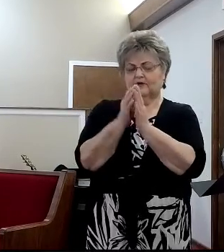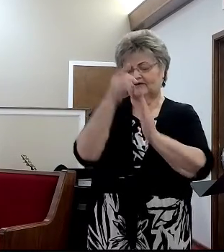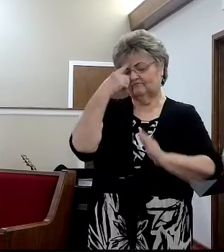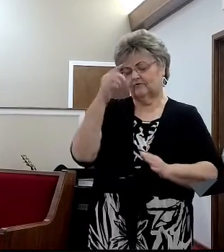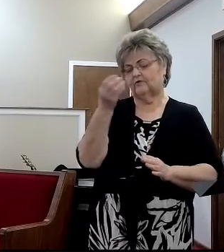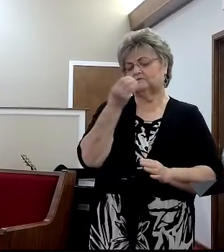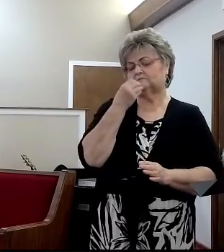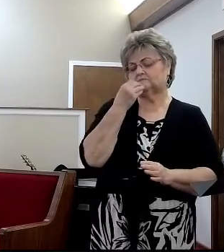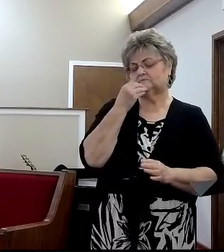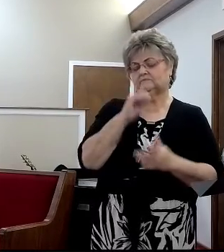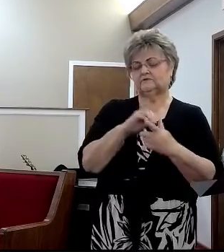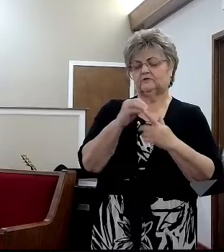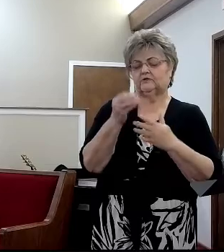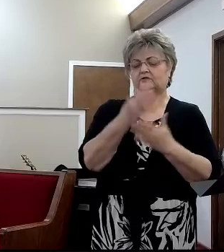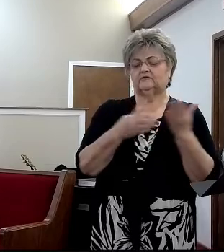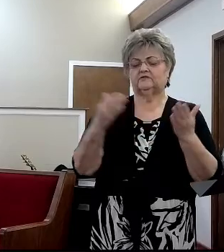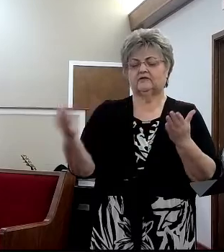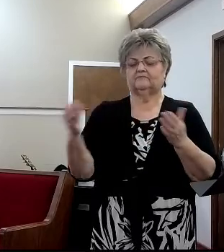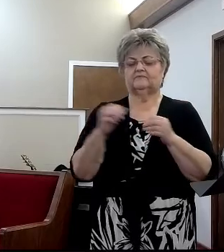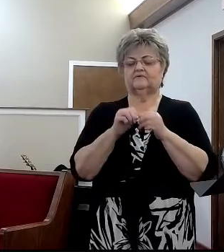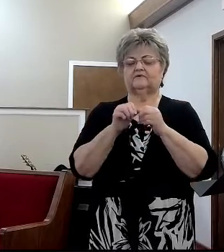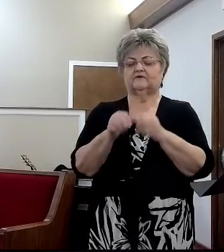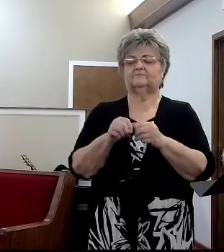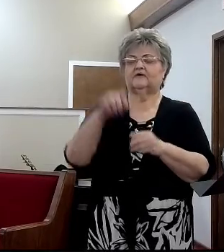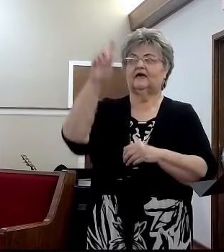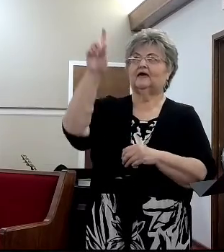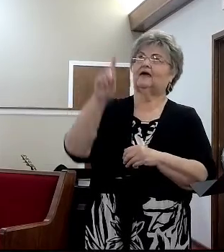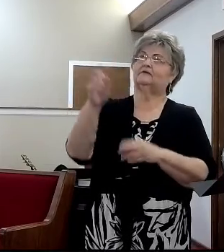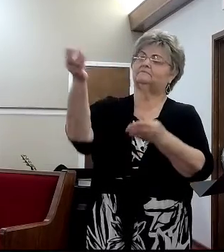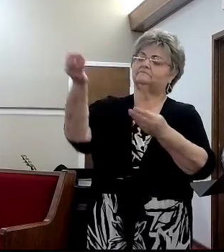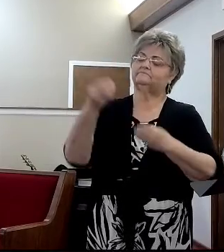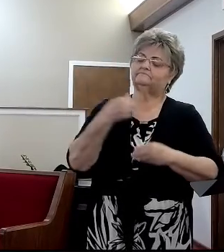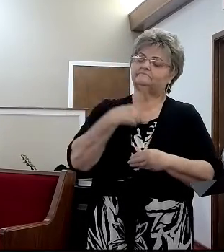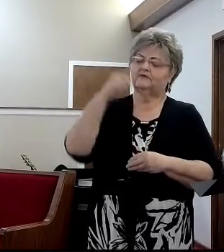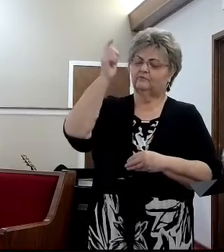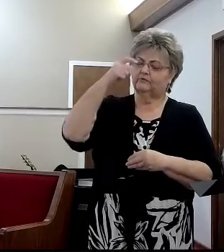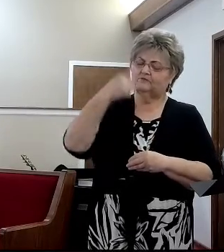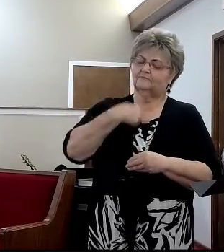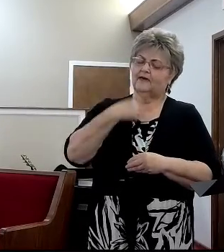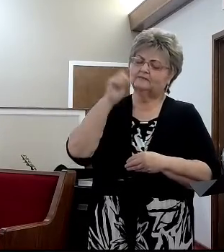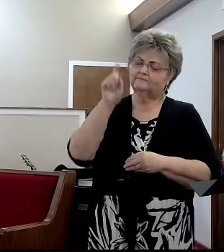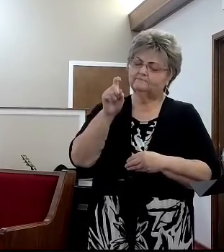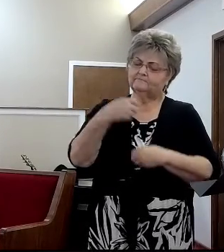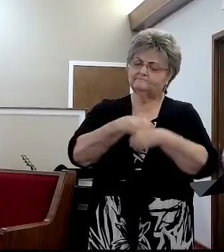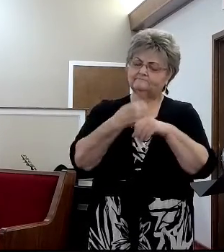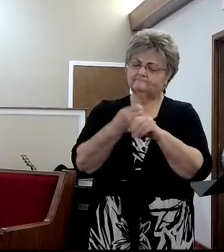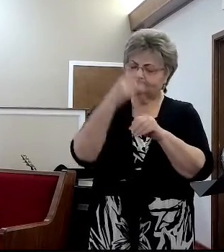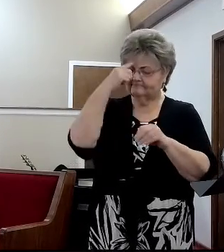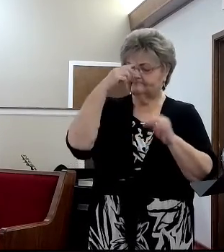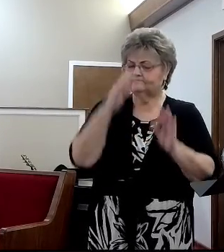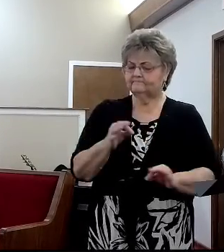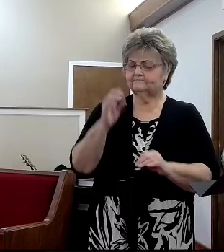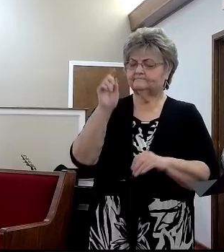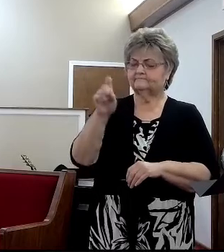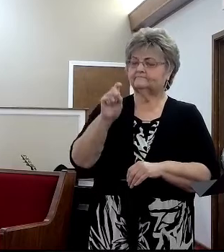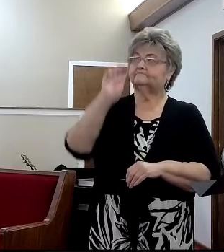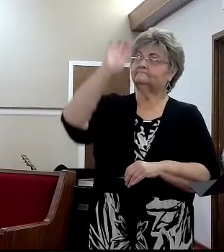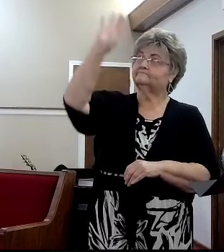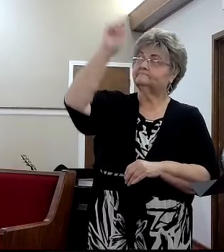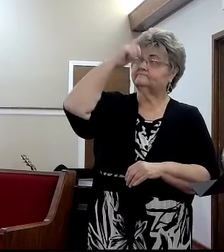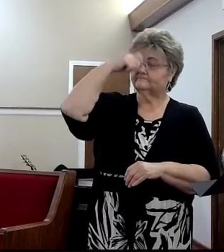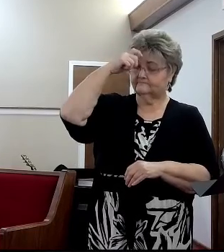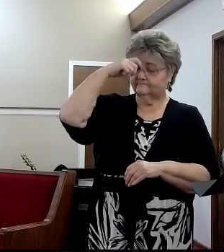something, he'll still ask, "Hey, Lord, grant me wisdom in this decision that I need to make," or something. And I mean, that's great to see